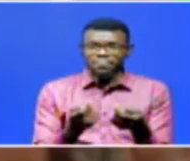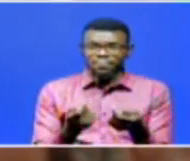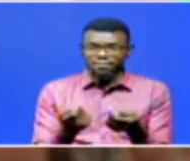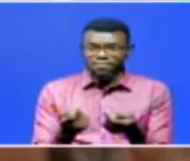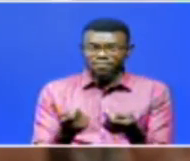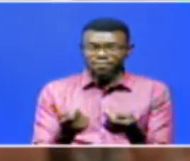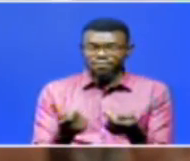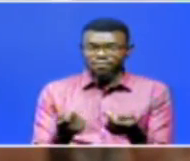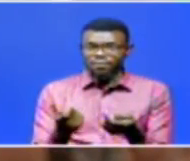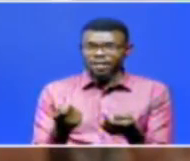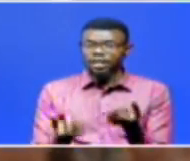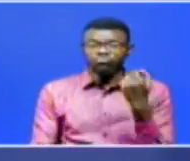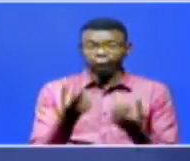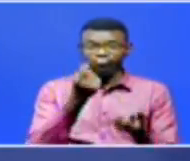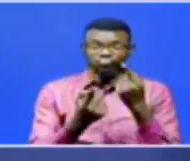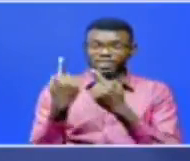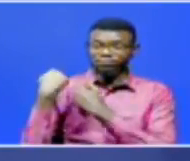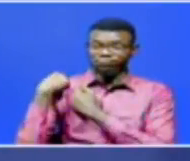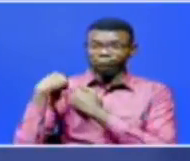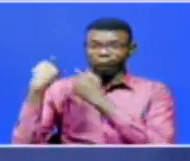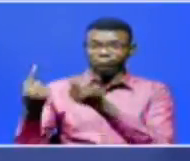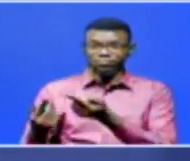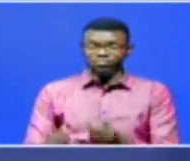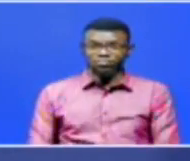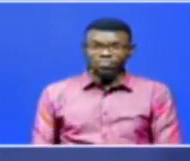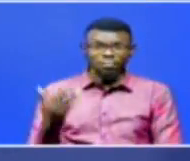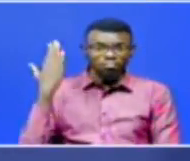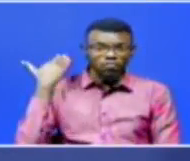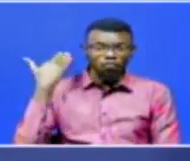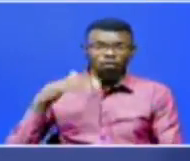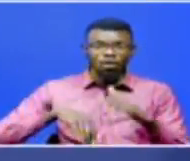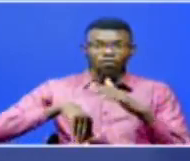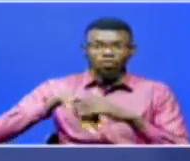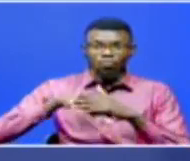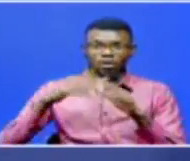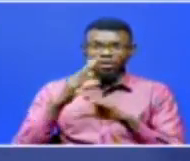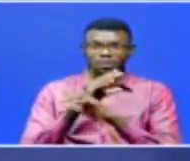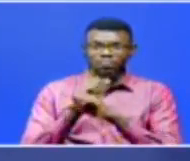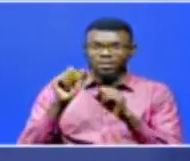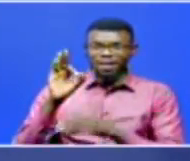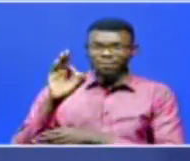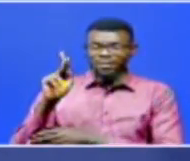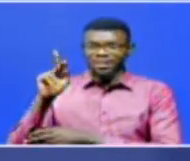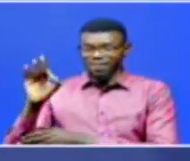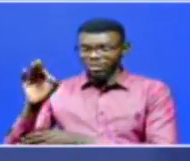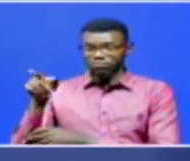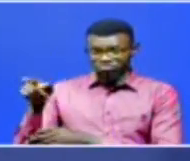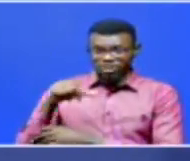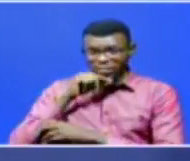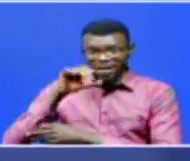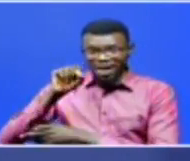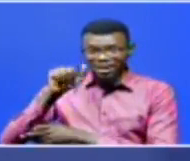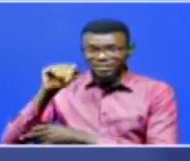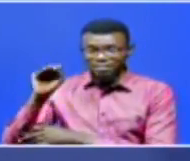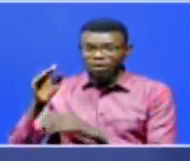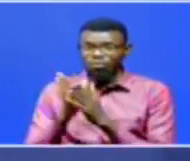emerged over the past years. Former Football Kenya President Sam Nyamweya, together with a team of football